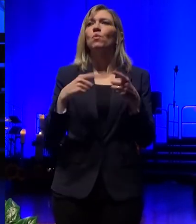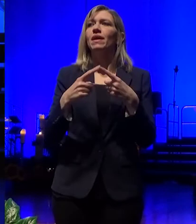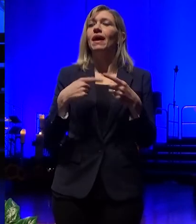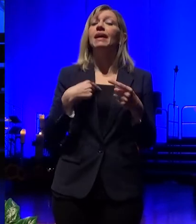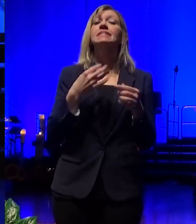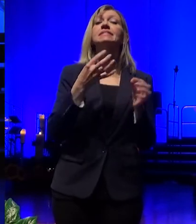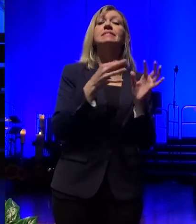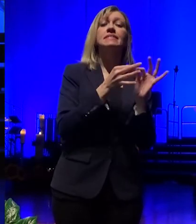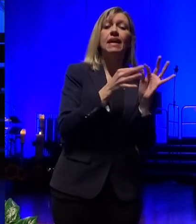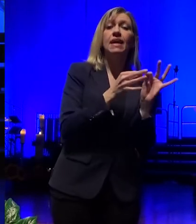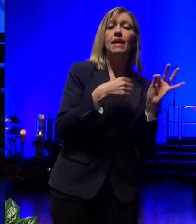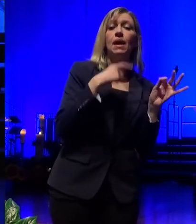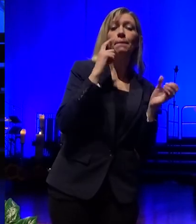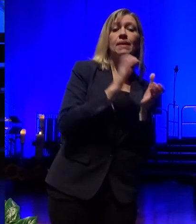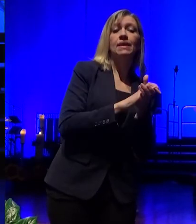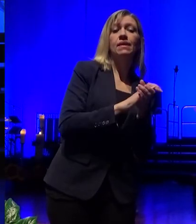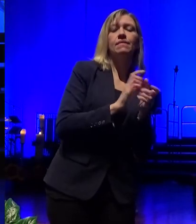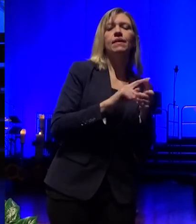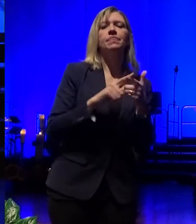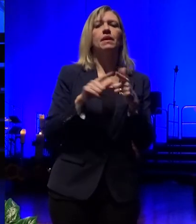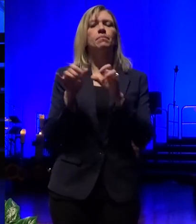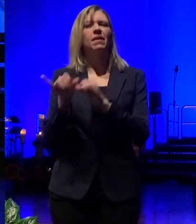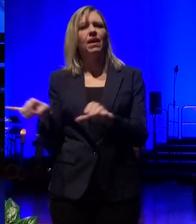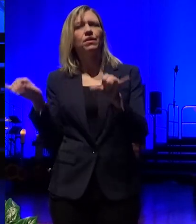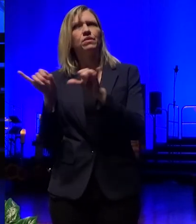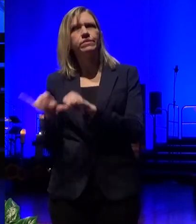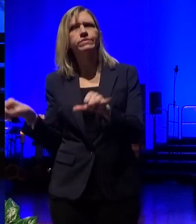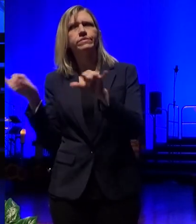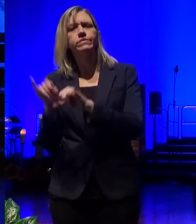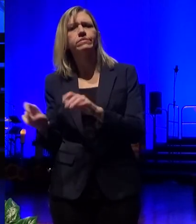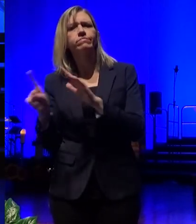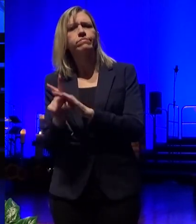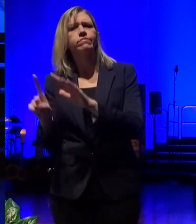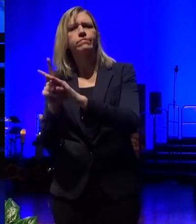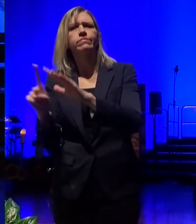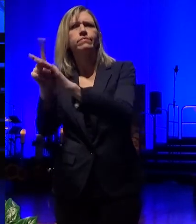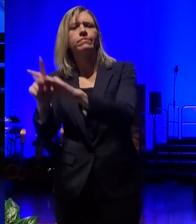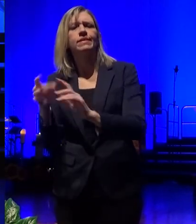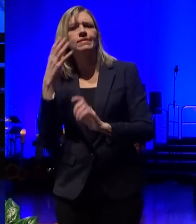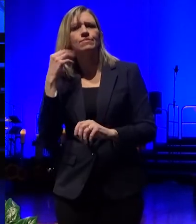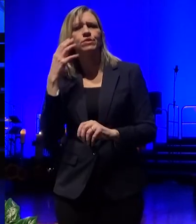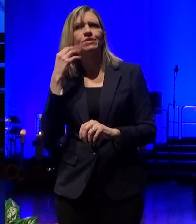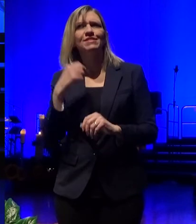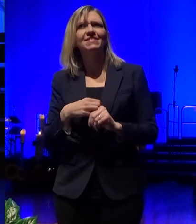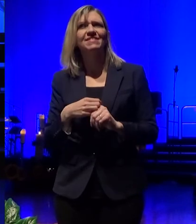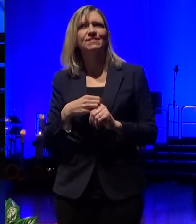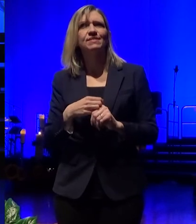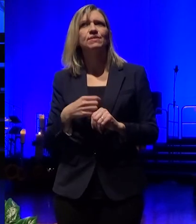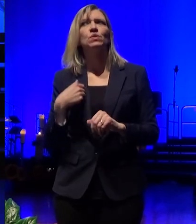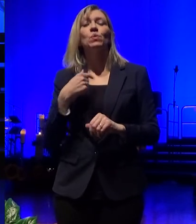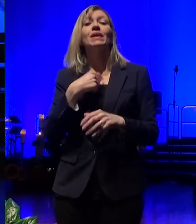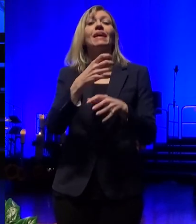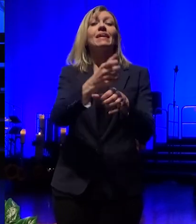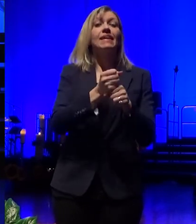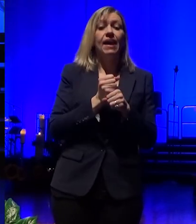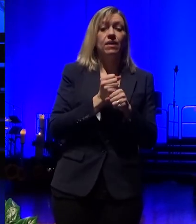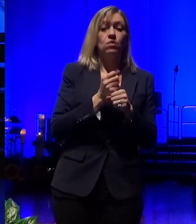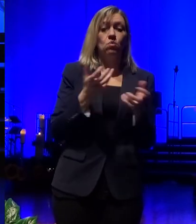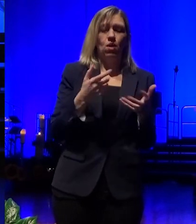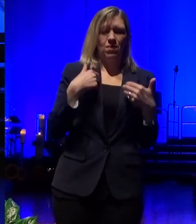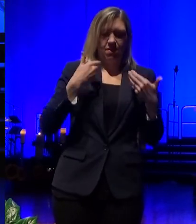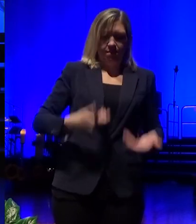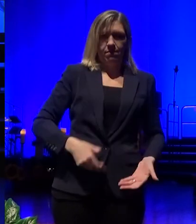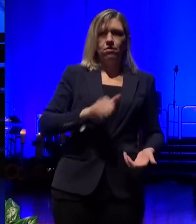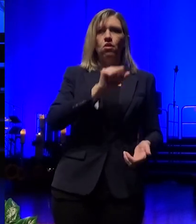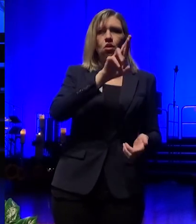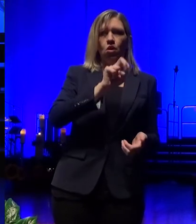we believe and what patterns actually repeat themselves in our experience. We get what we are, not what we